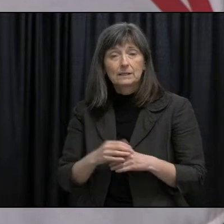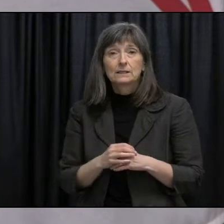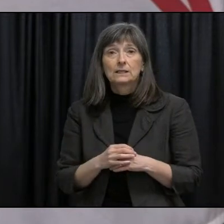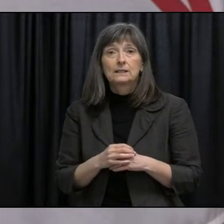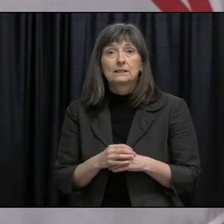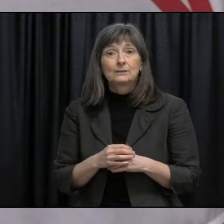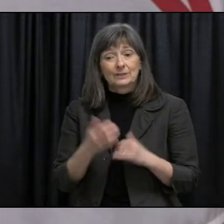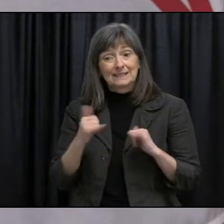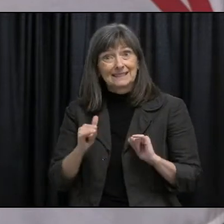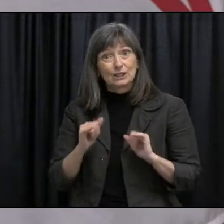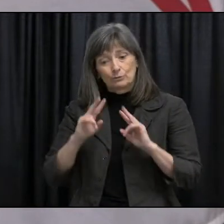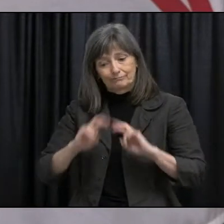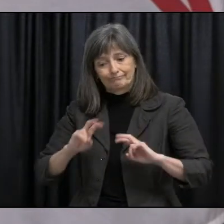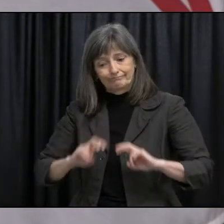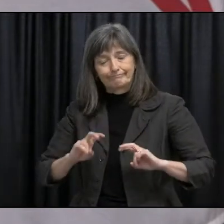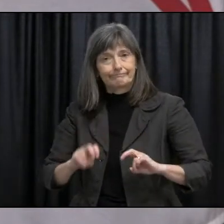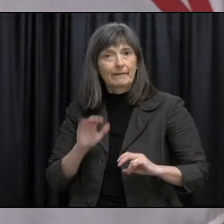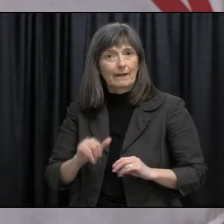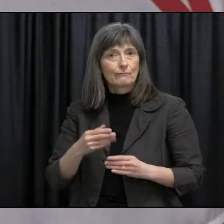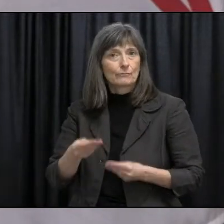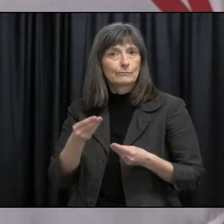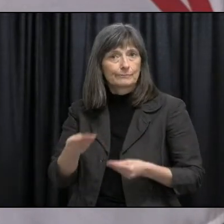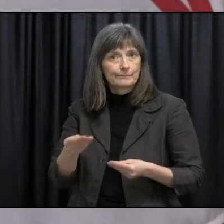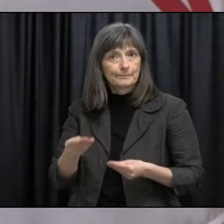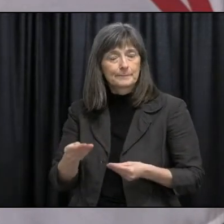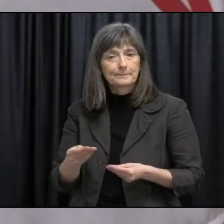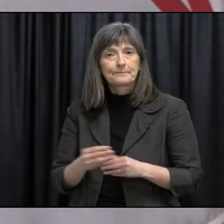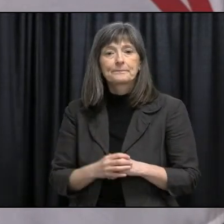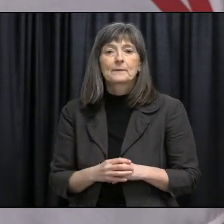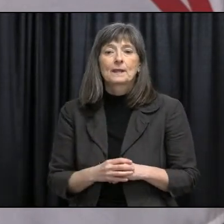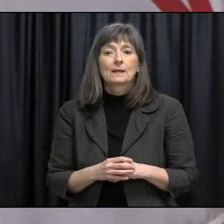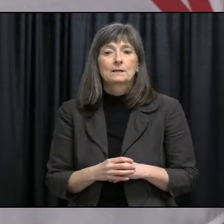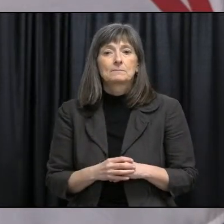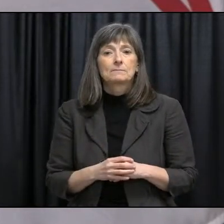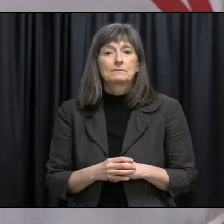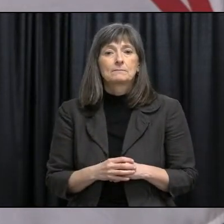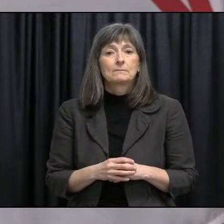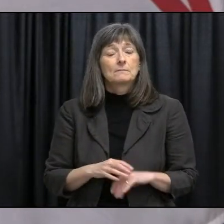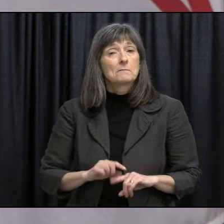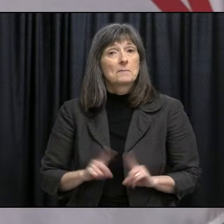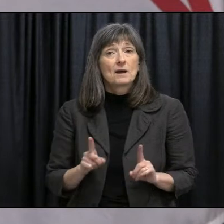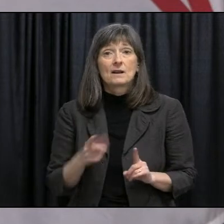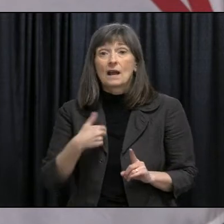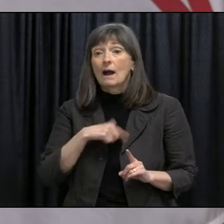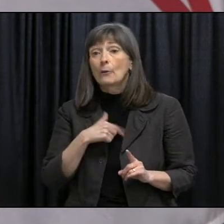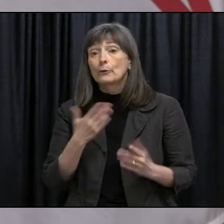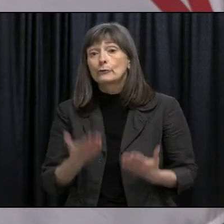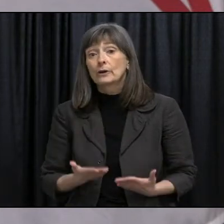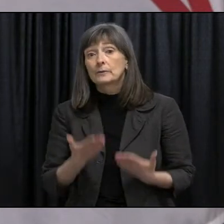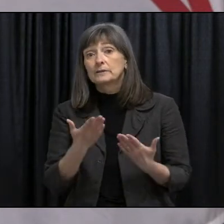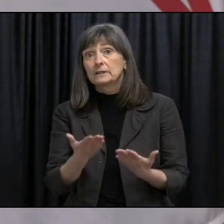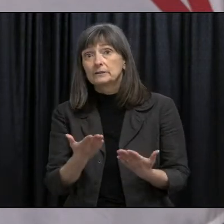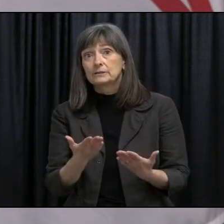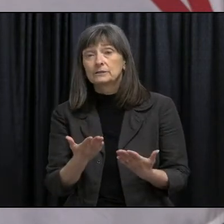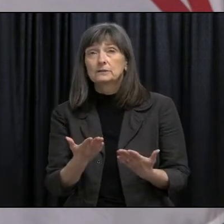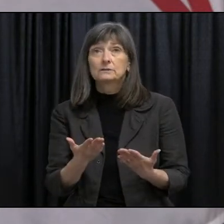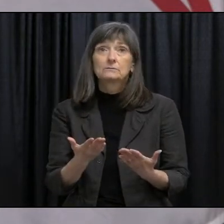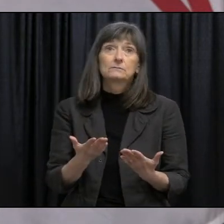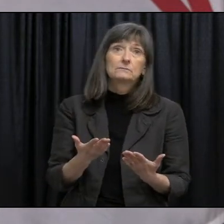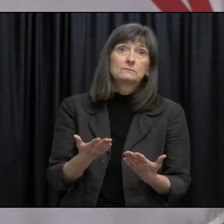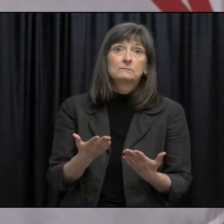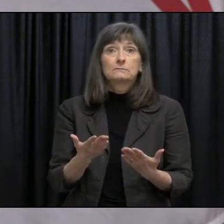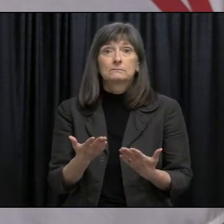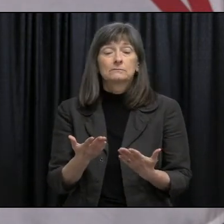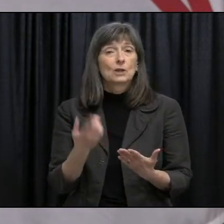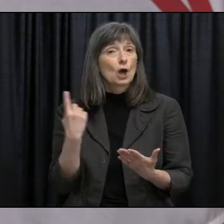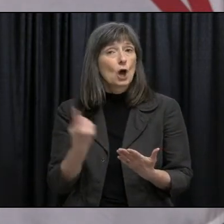of things that we're digesting, but we said from the outset that we would make balanced recommendations based from